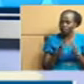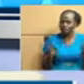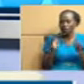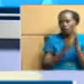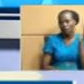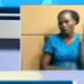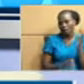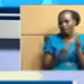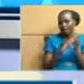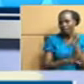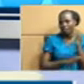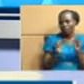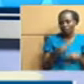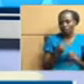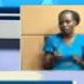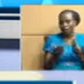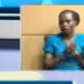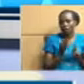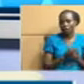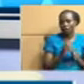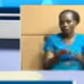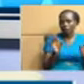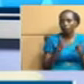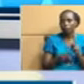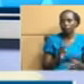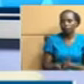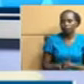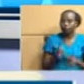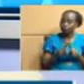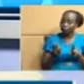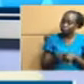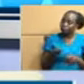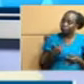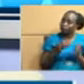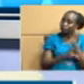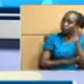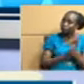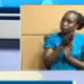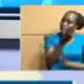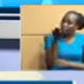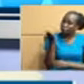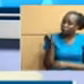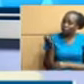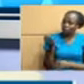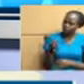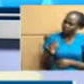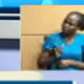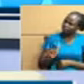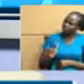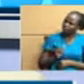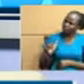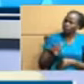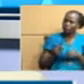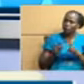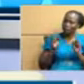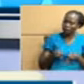cannot cater for people. But also, there are countries that are almost within our range that are being